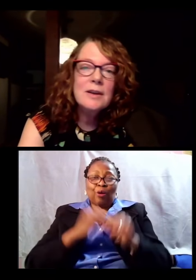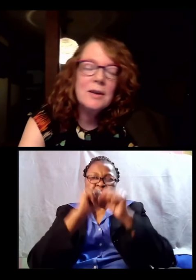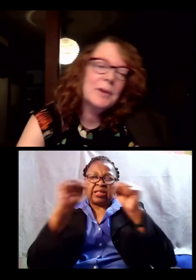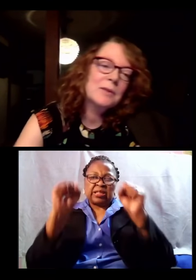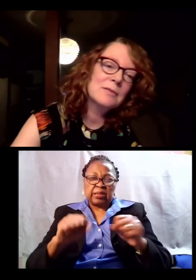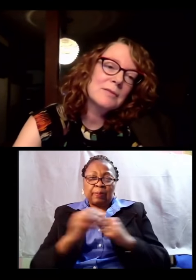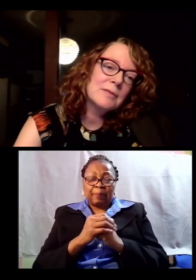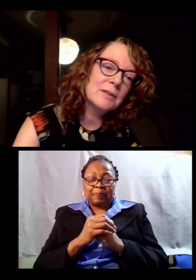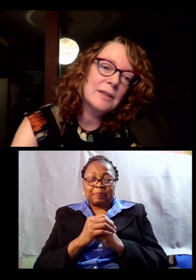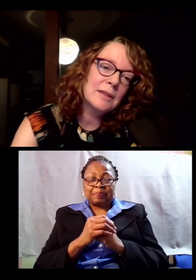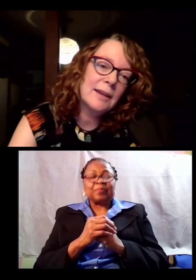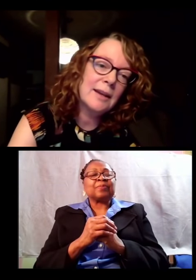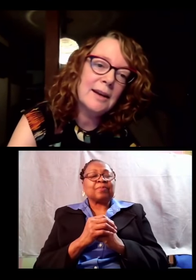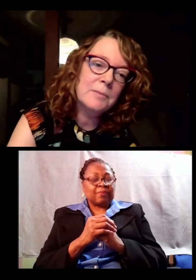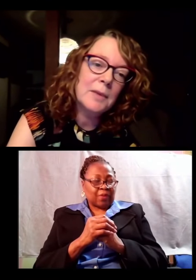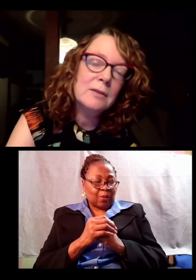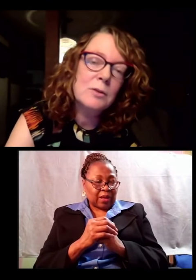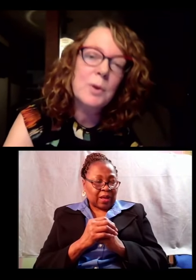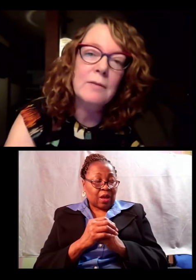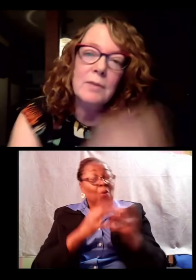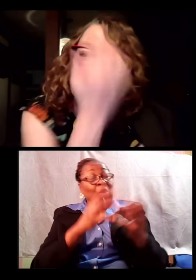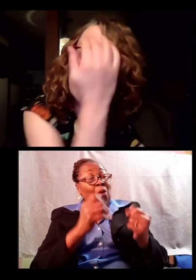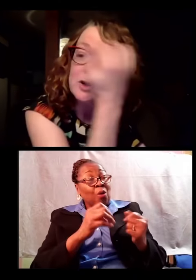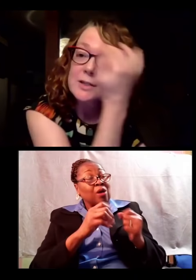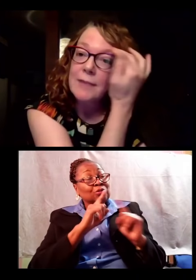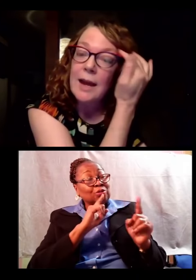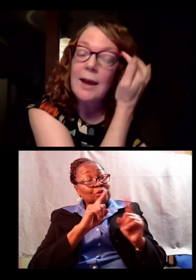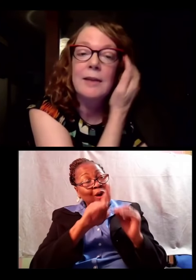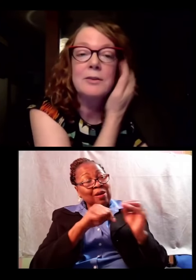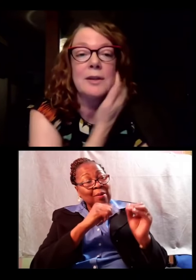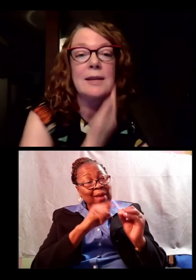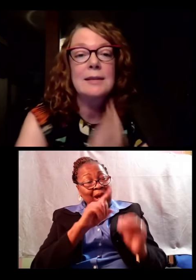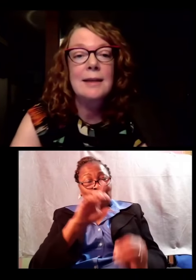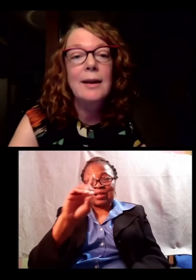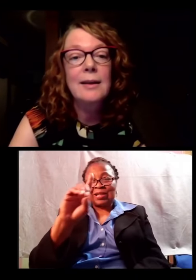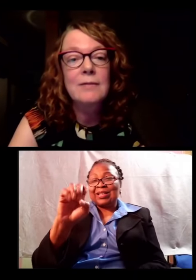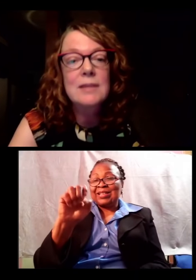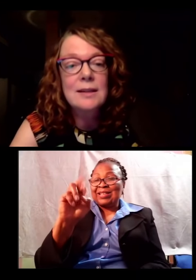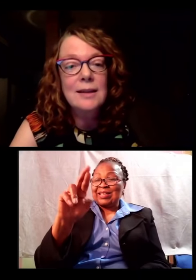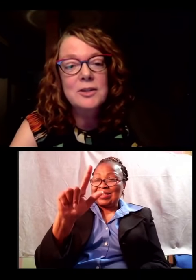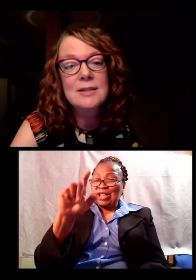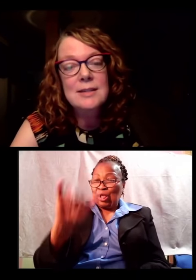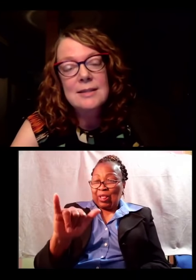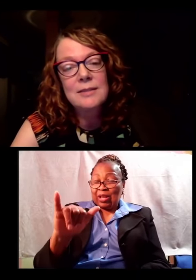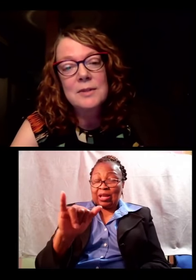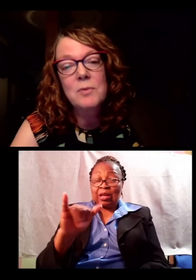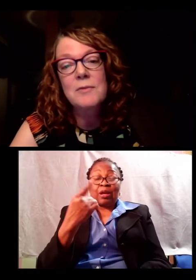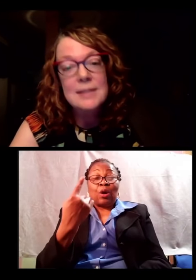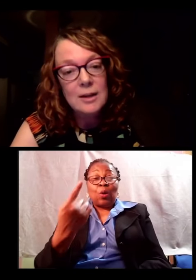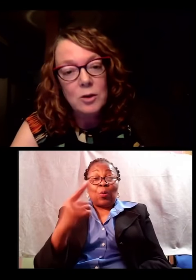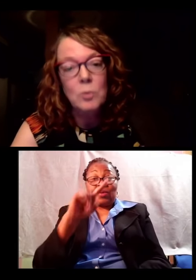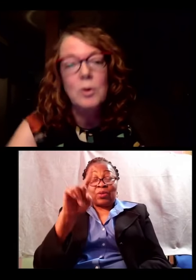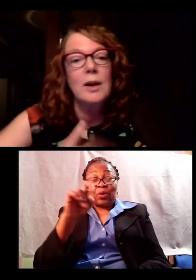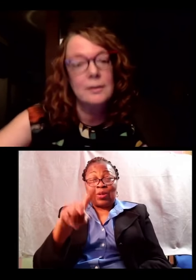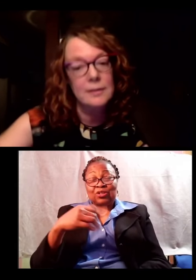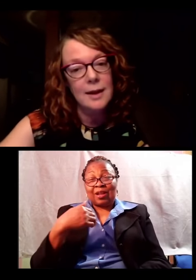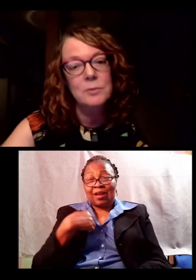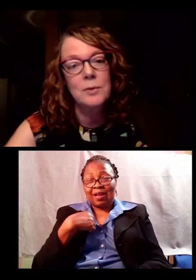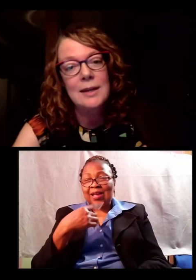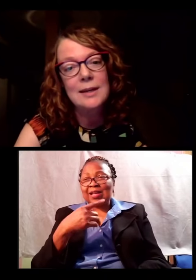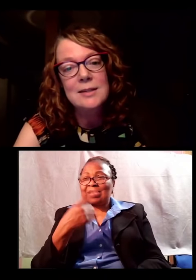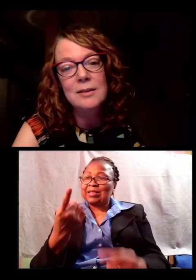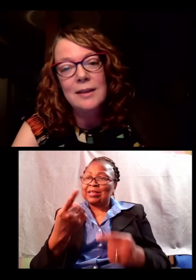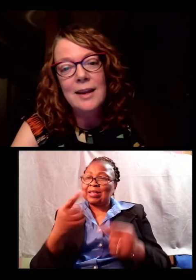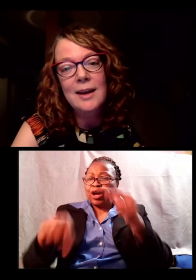I want to talk about Dearly, you know, one of the pleasures I've had during the anxiety of this election season was revisiting your work